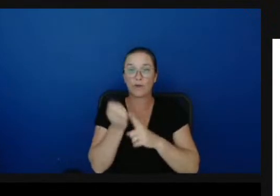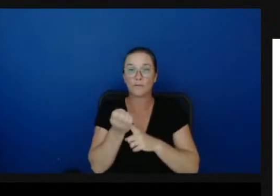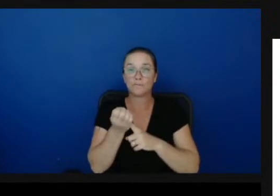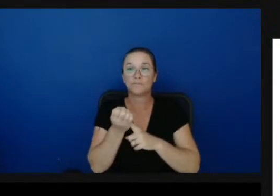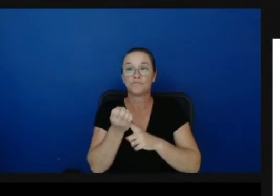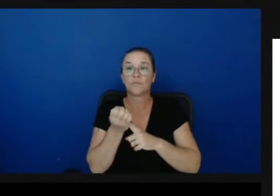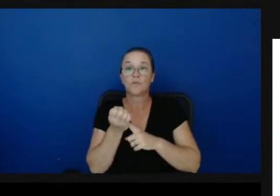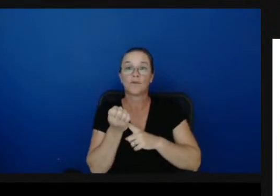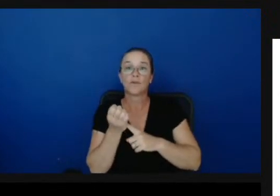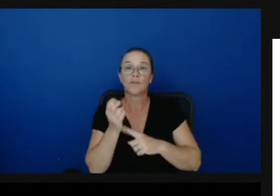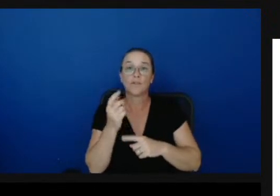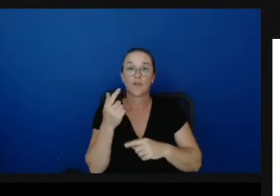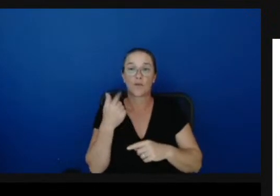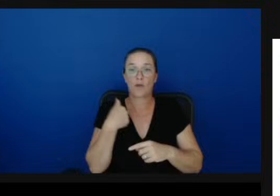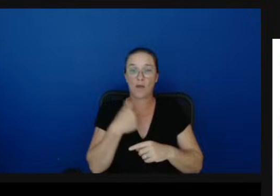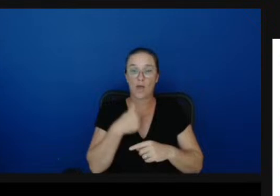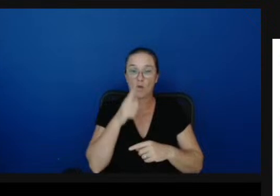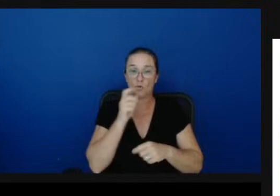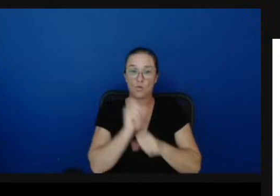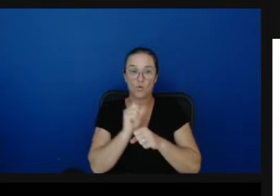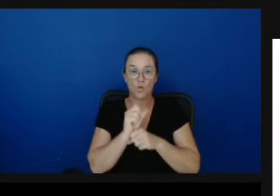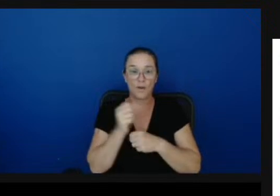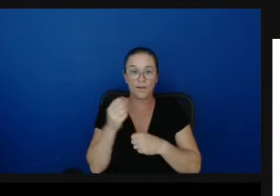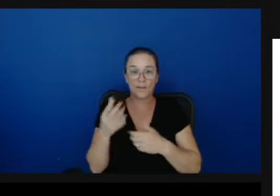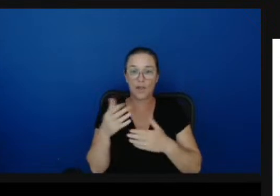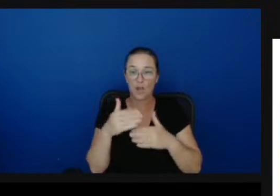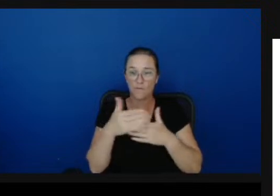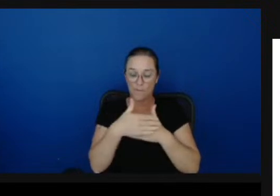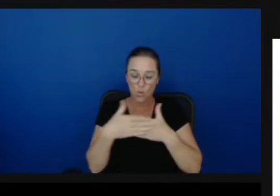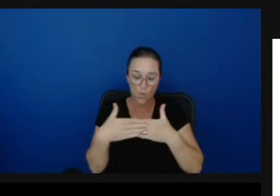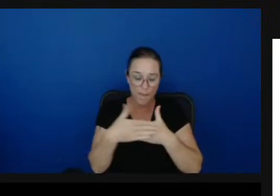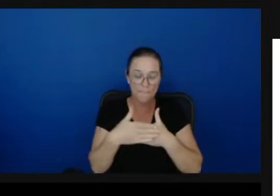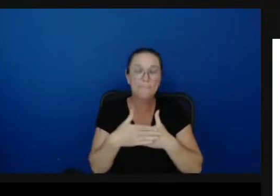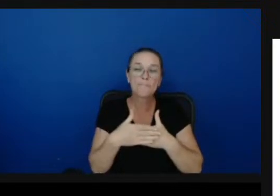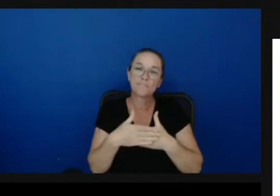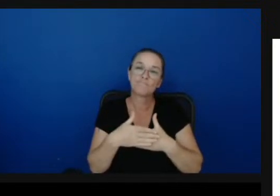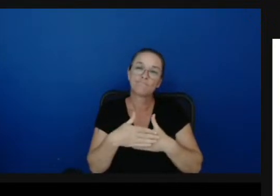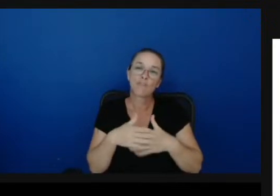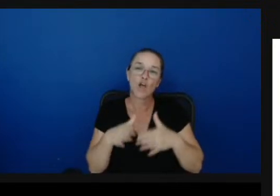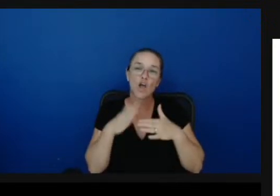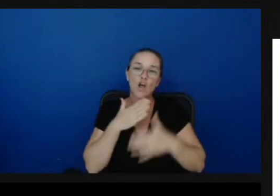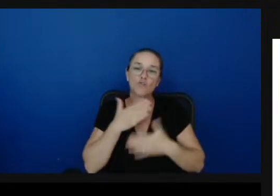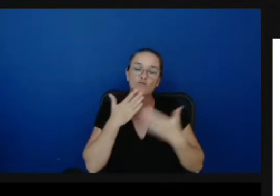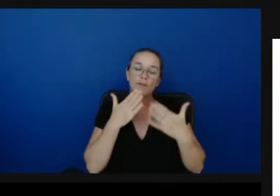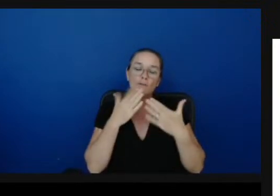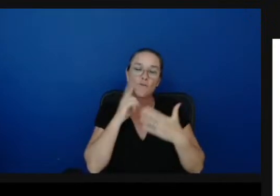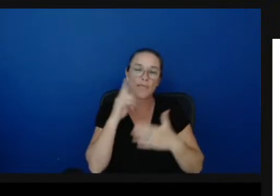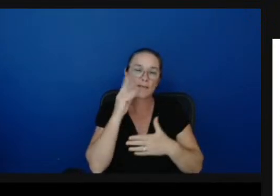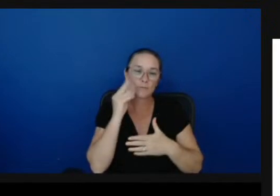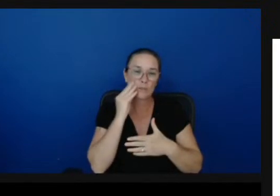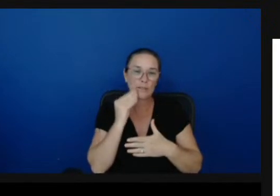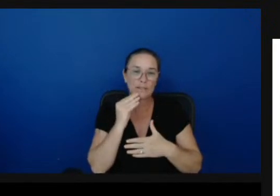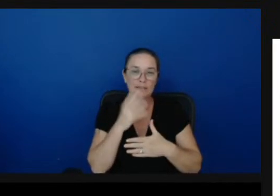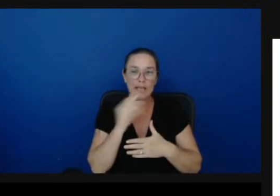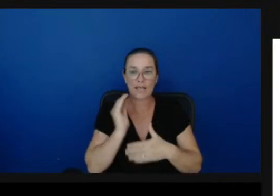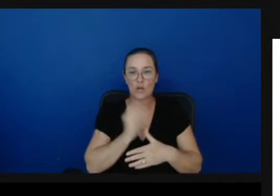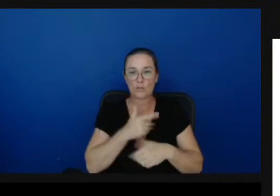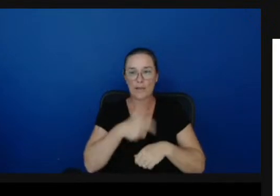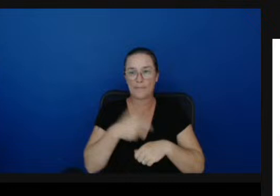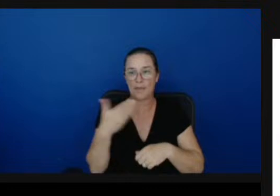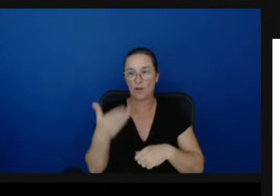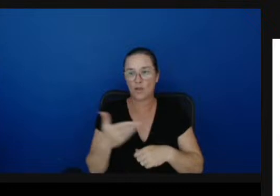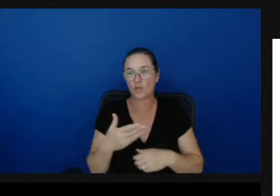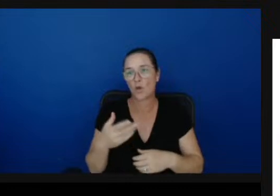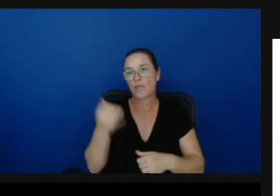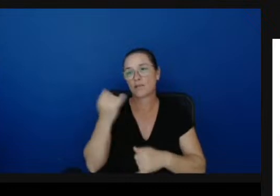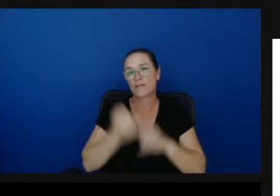Kīlauea are grateful for the experience and finally remember our years there. So there is a final view